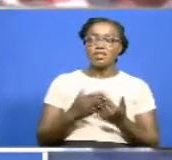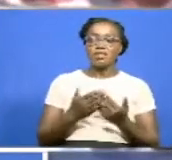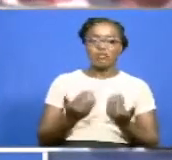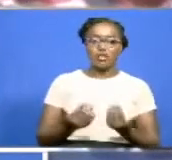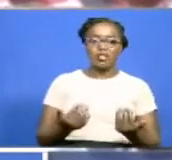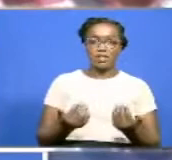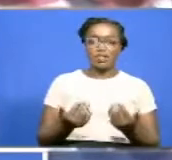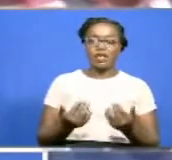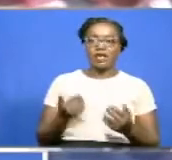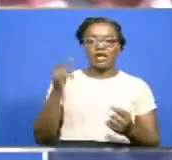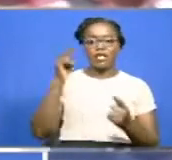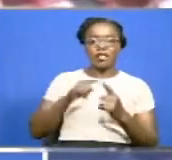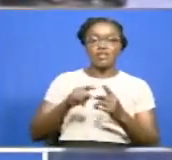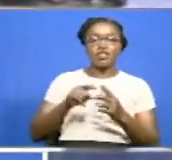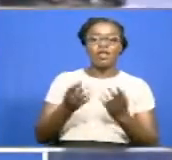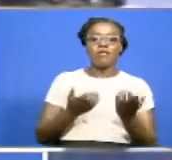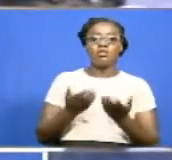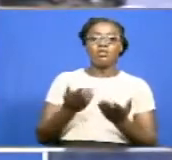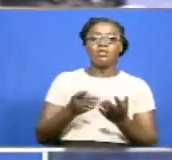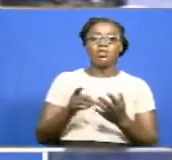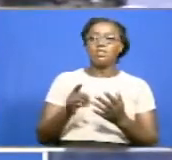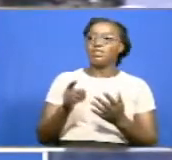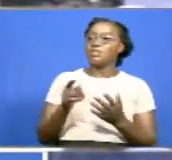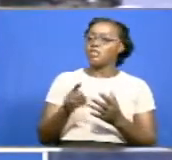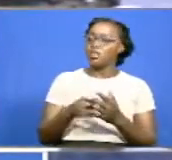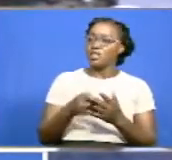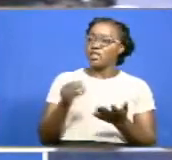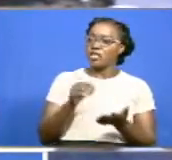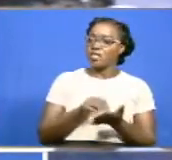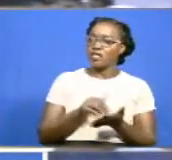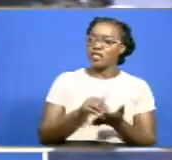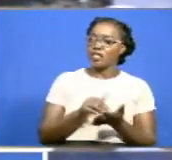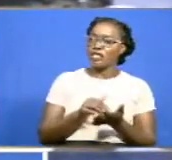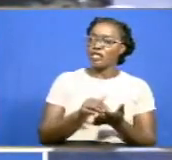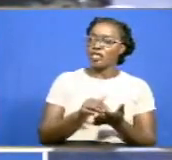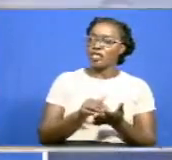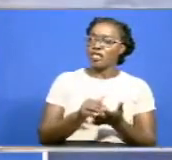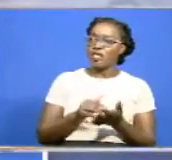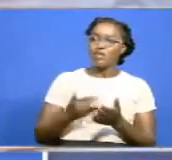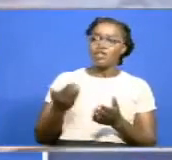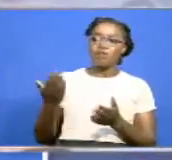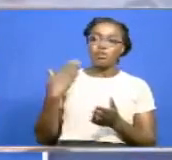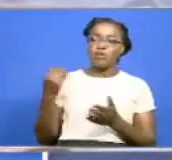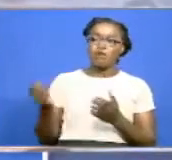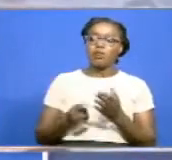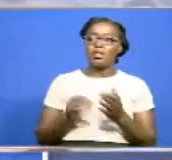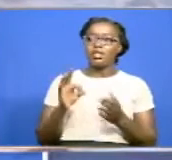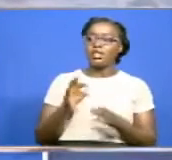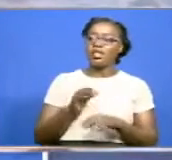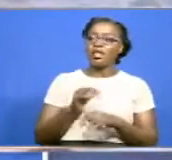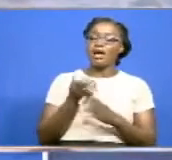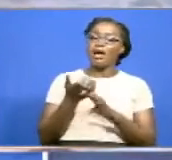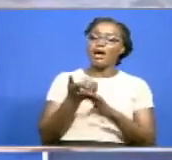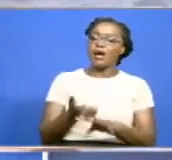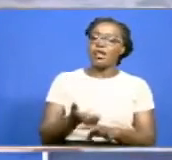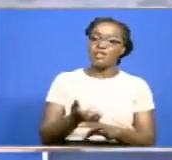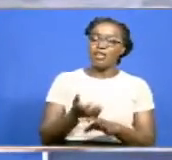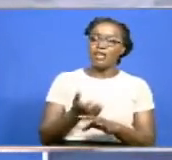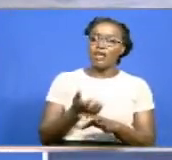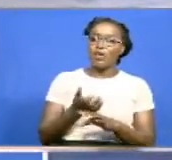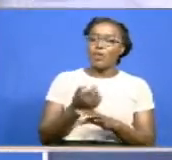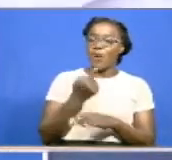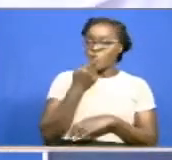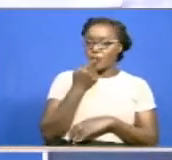nianze biashara kiasi. Waweru adding that the last 3 months have been difficult as the three require formula milk, which costs